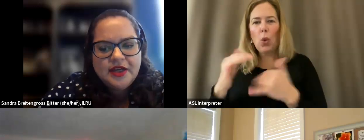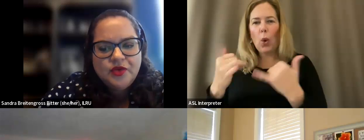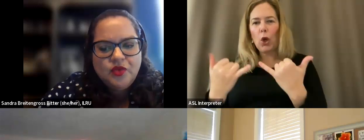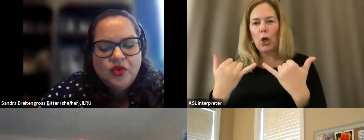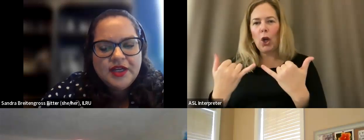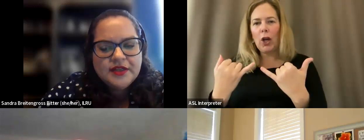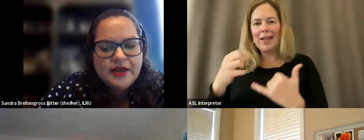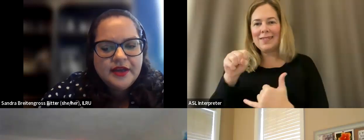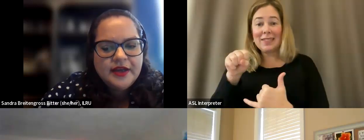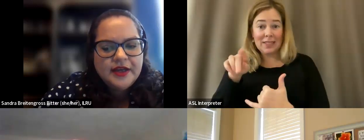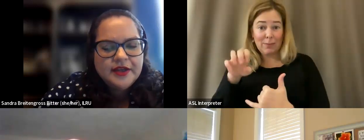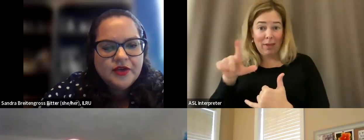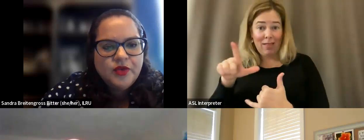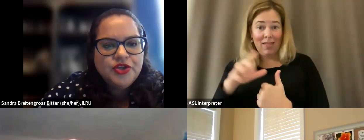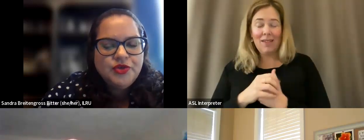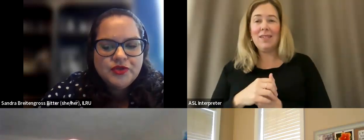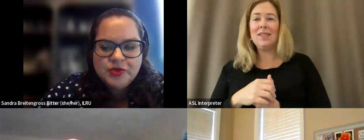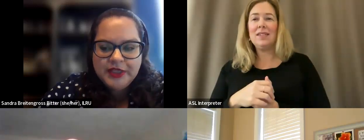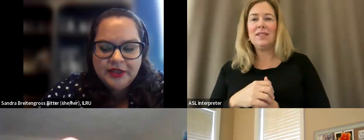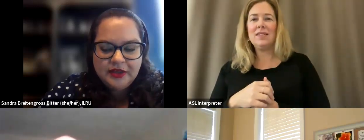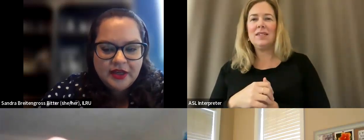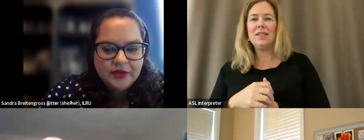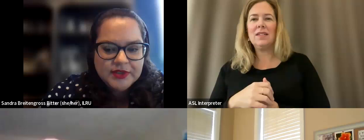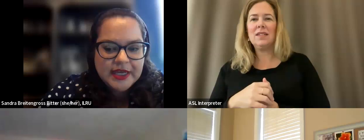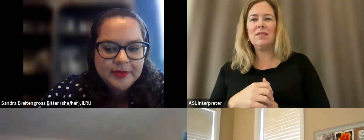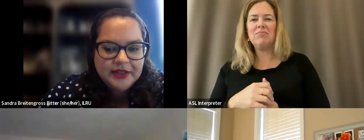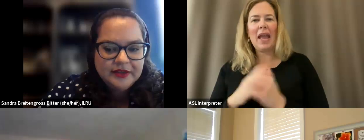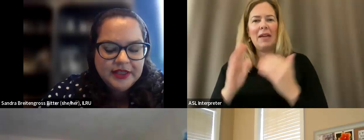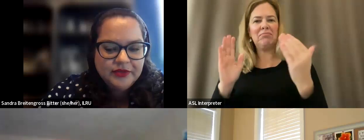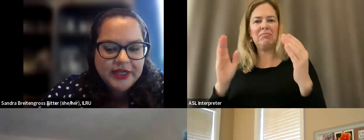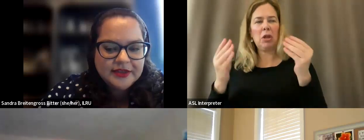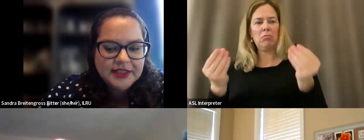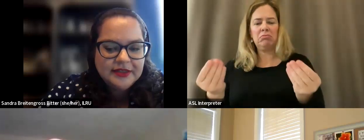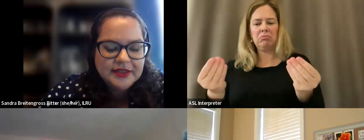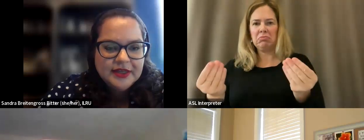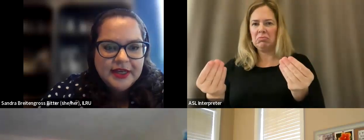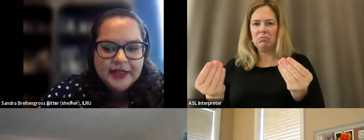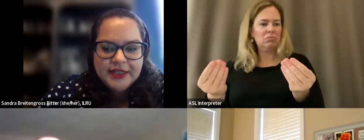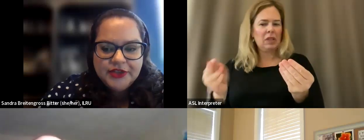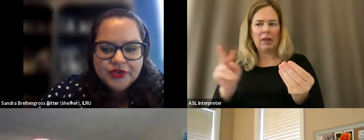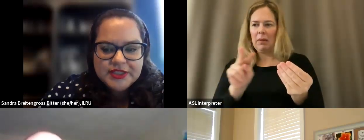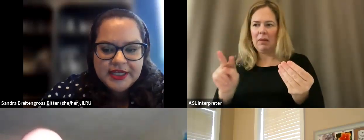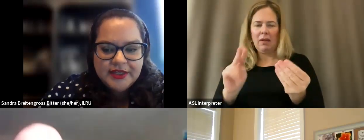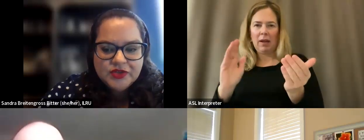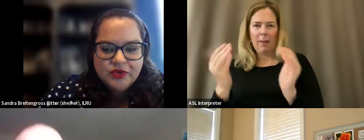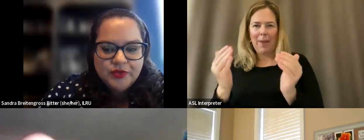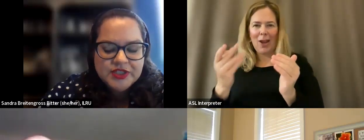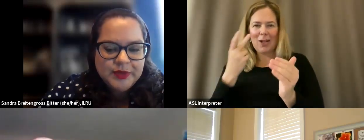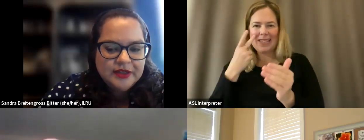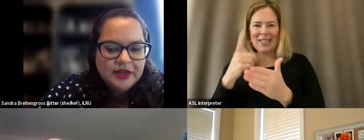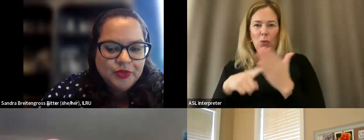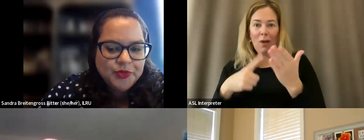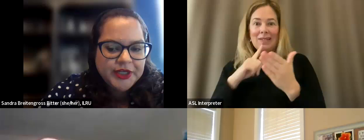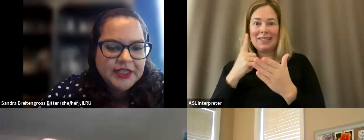against what you know to be what's happening in reality in your state or